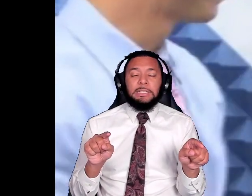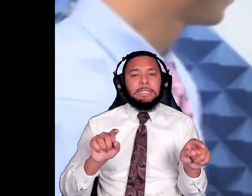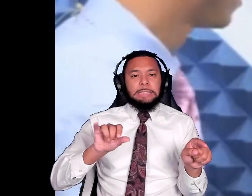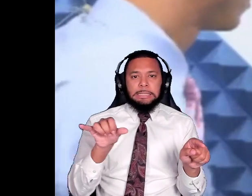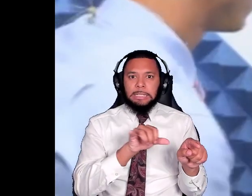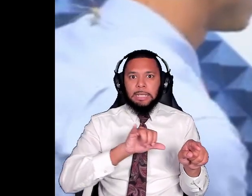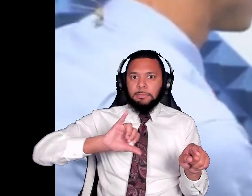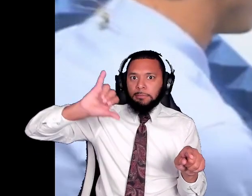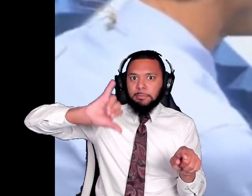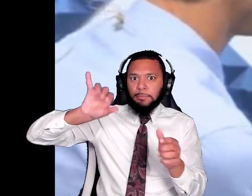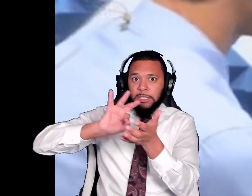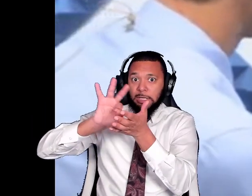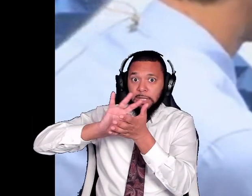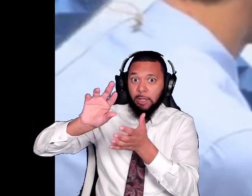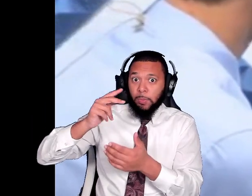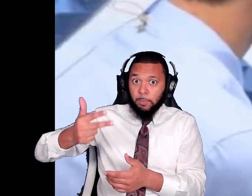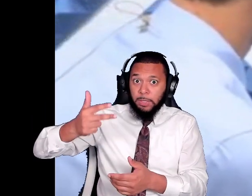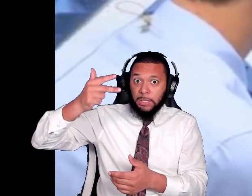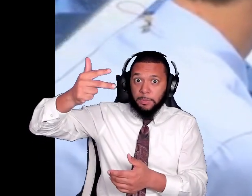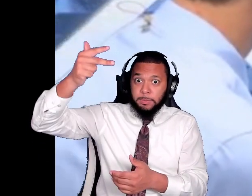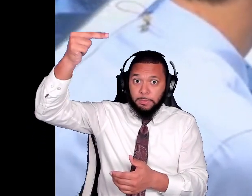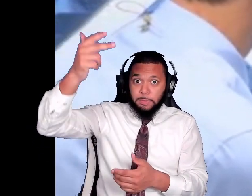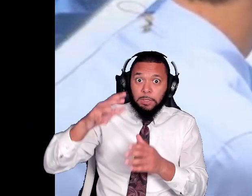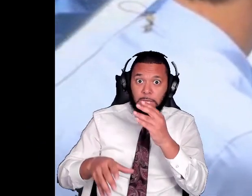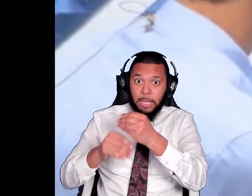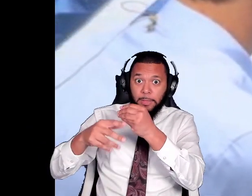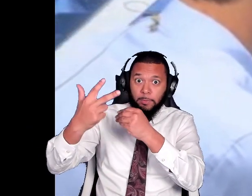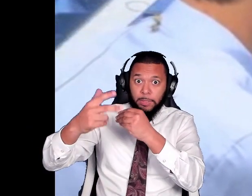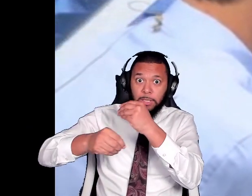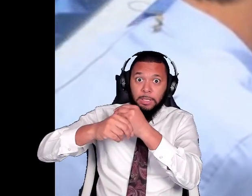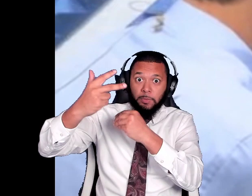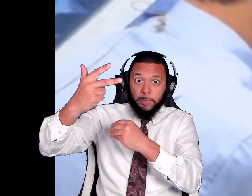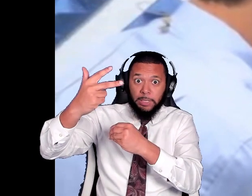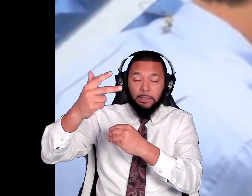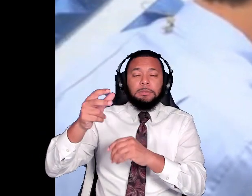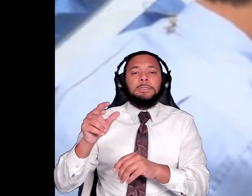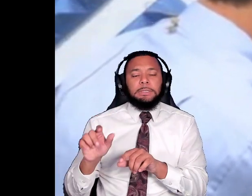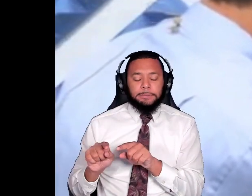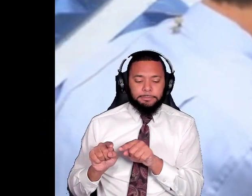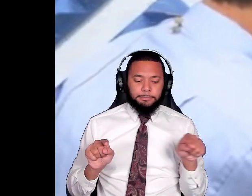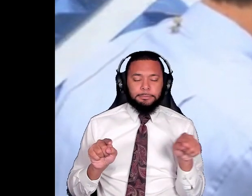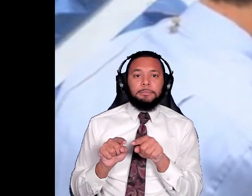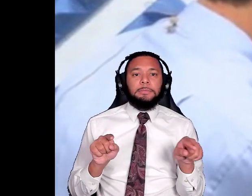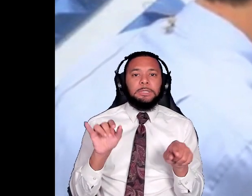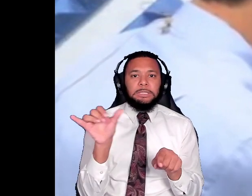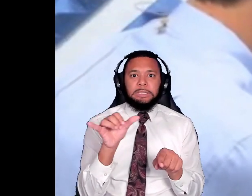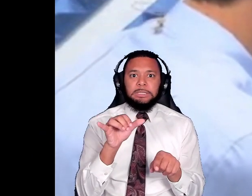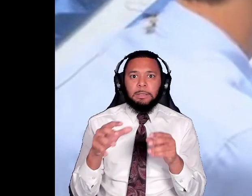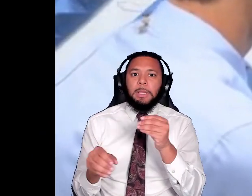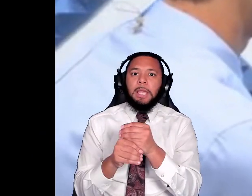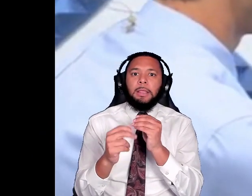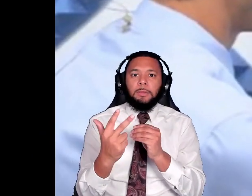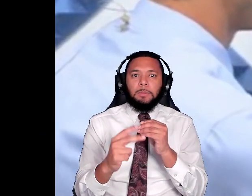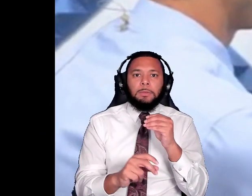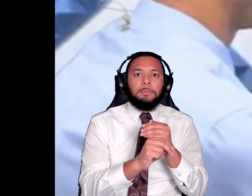same amount. So this will also be 3, 6, 9, 12,